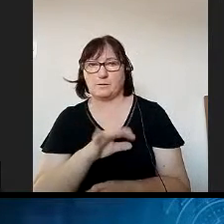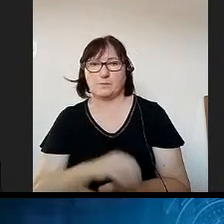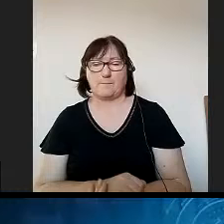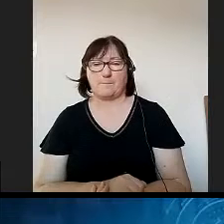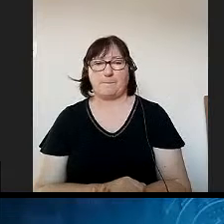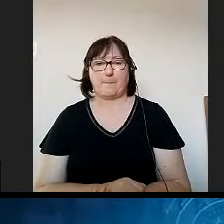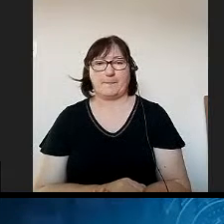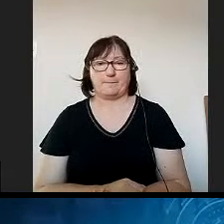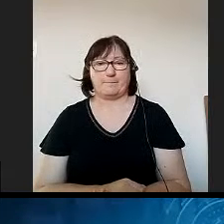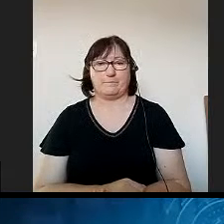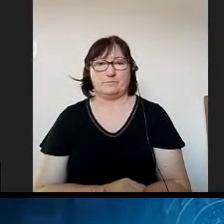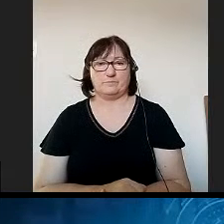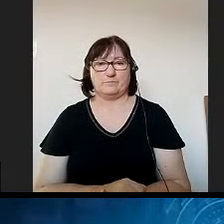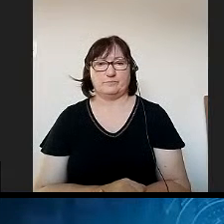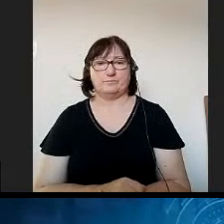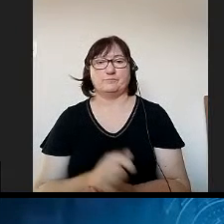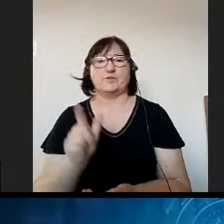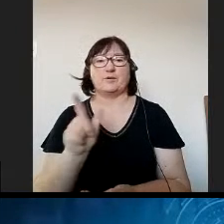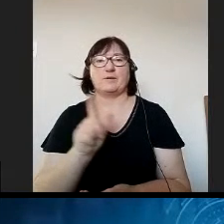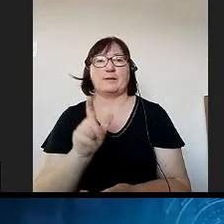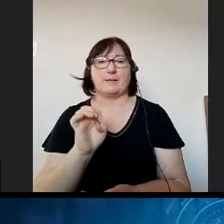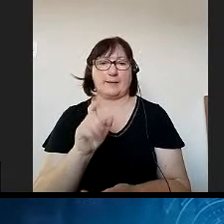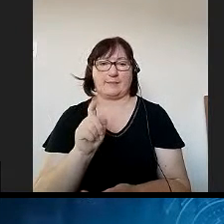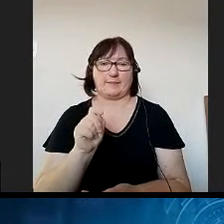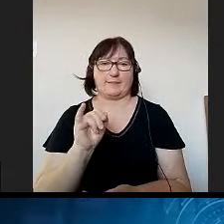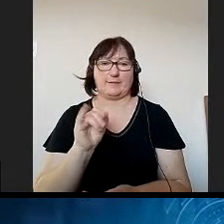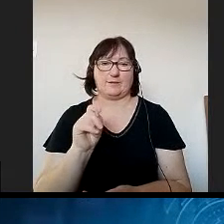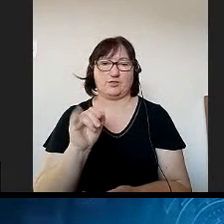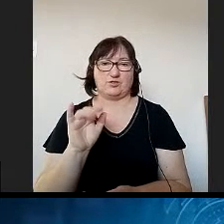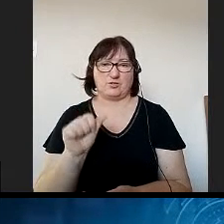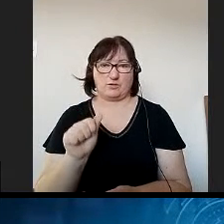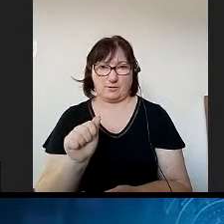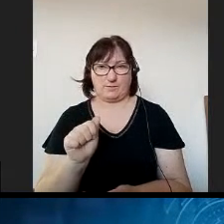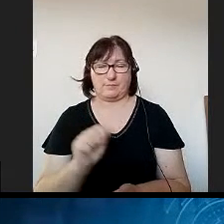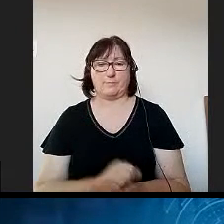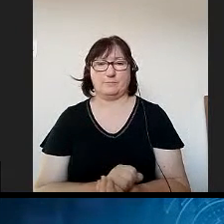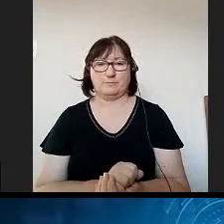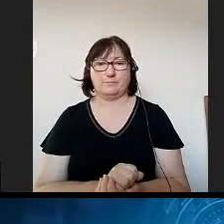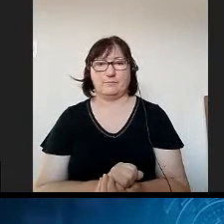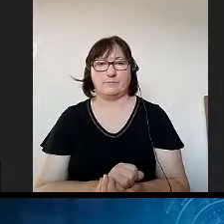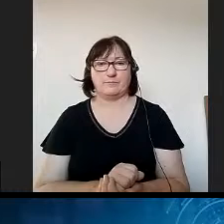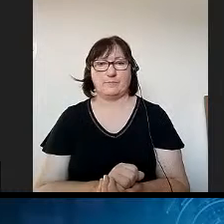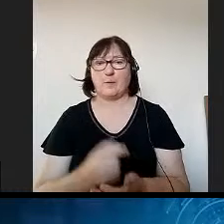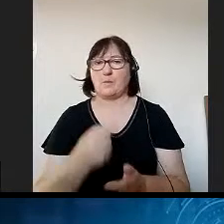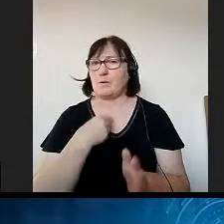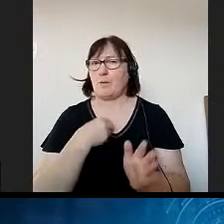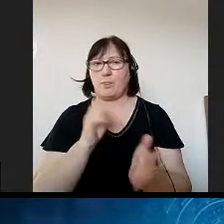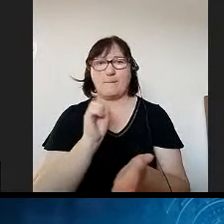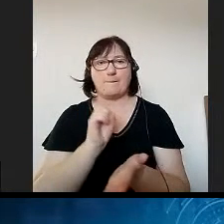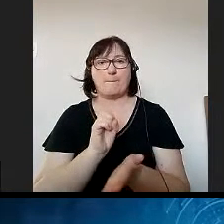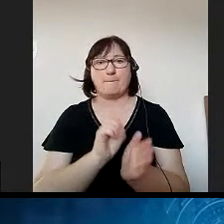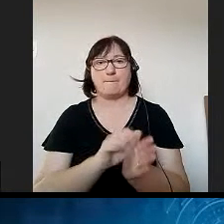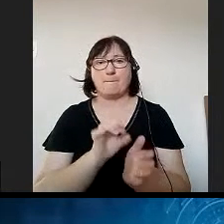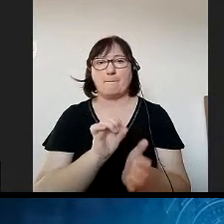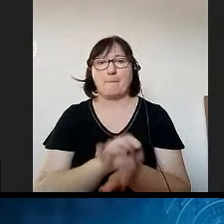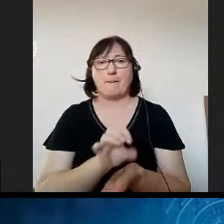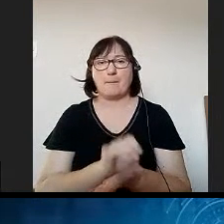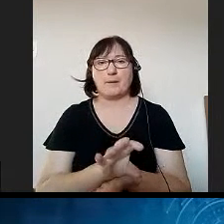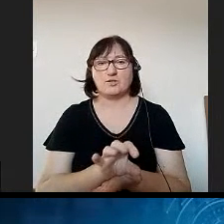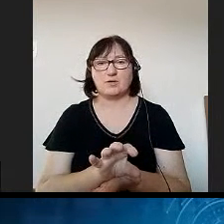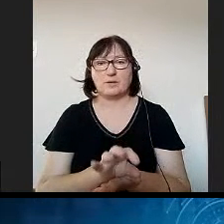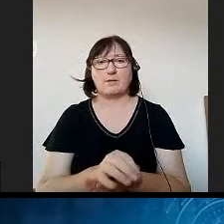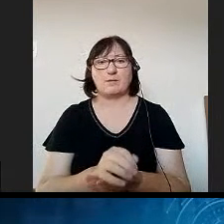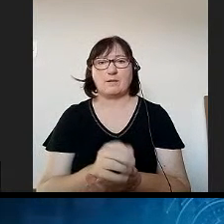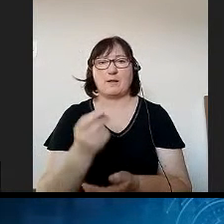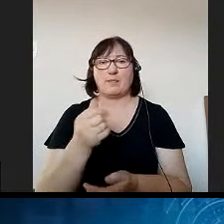Thank you, Patricia. To my knowledge, we are not publishing the tariff determinations on the SARS